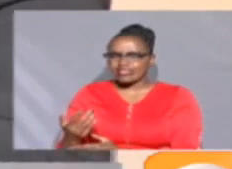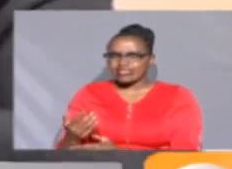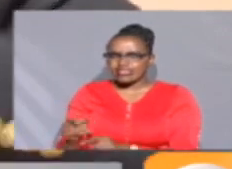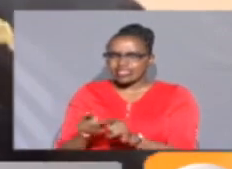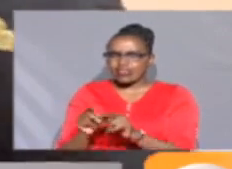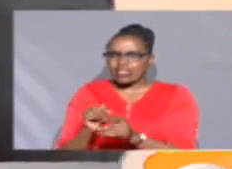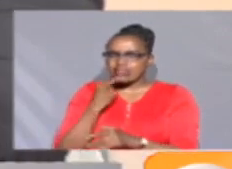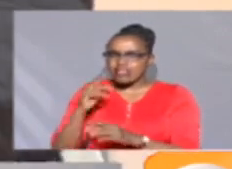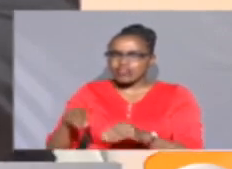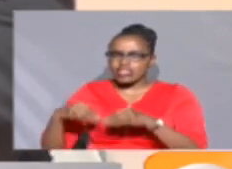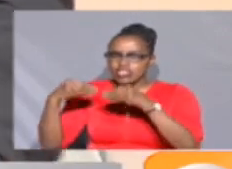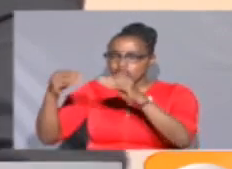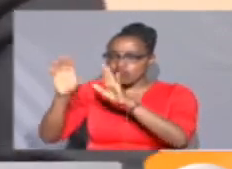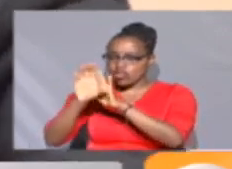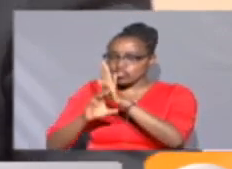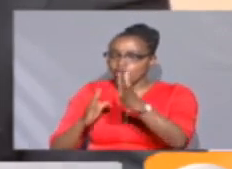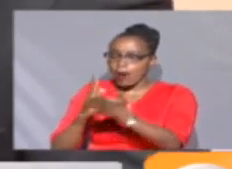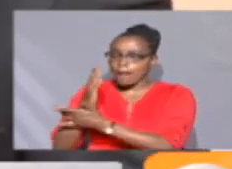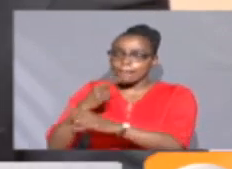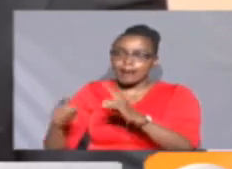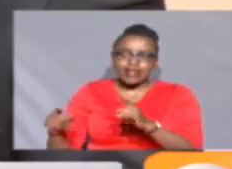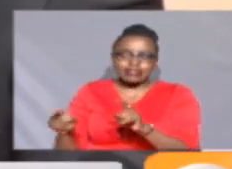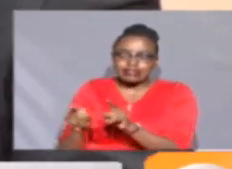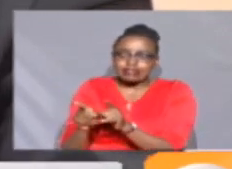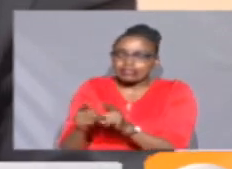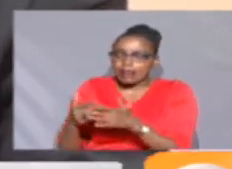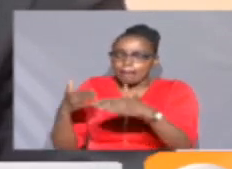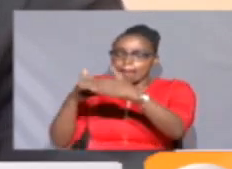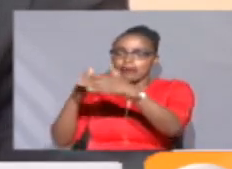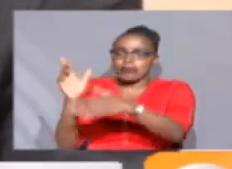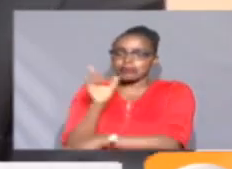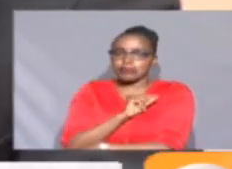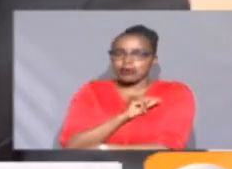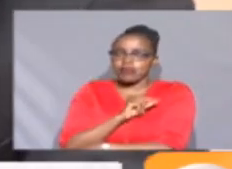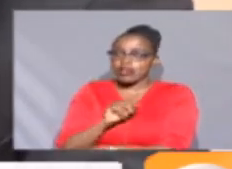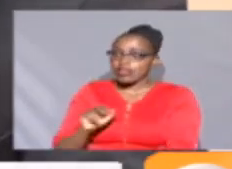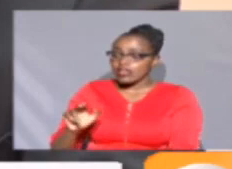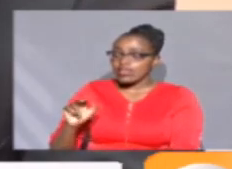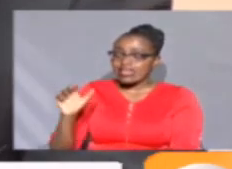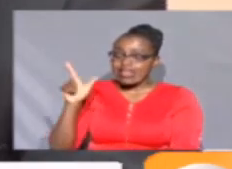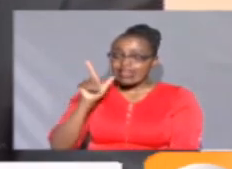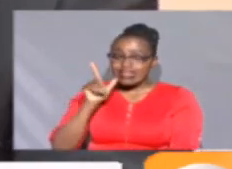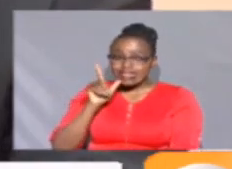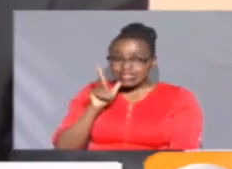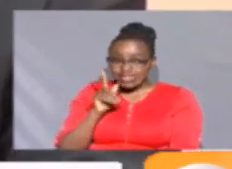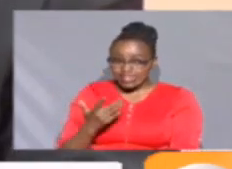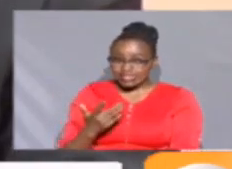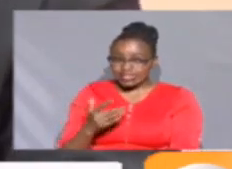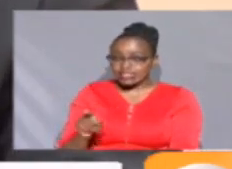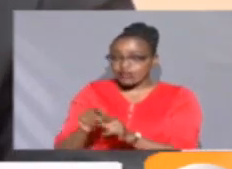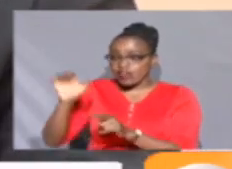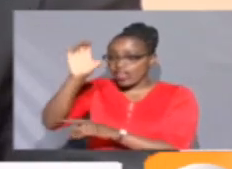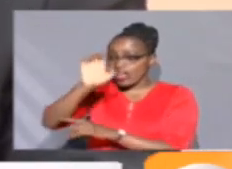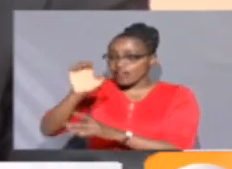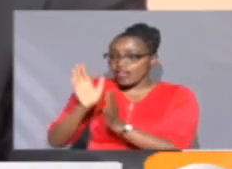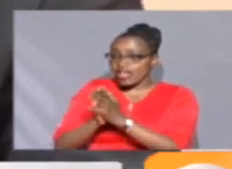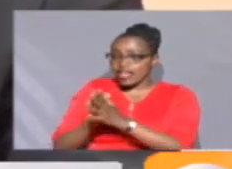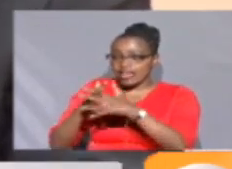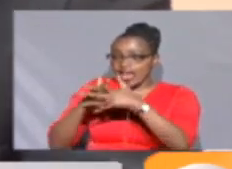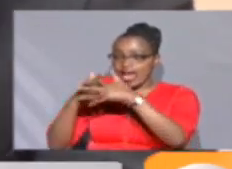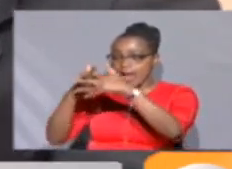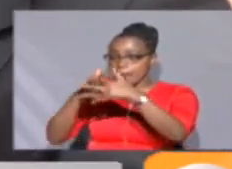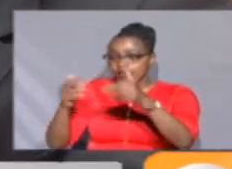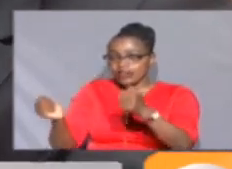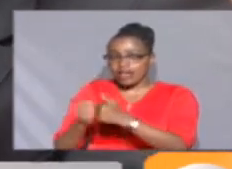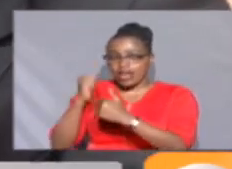you've purported to give a constitutional right, but have taken it away. In England and across Europe and the United States, what